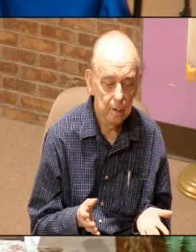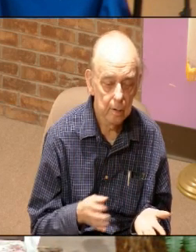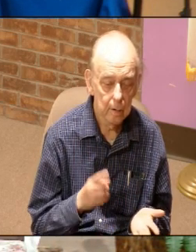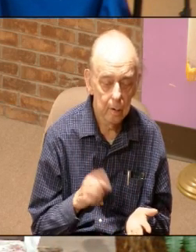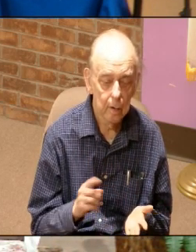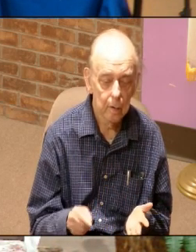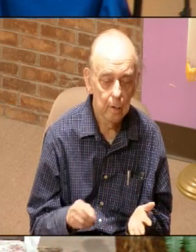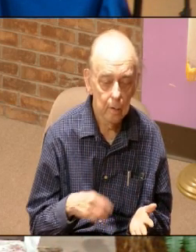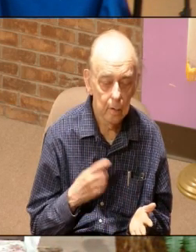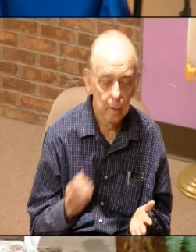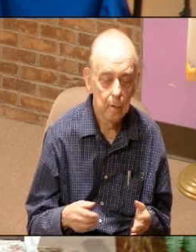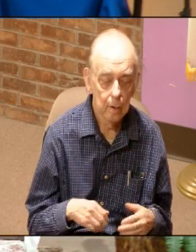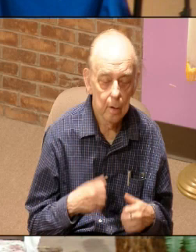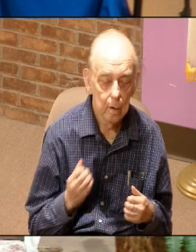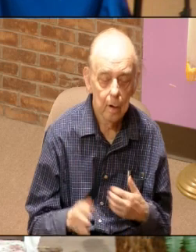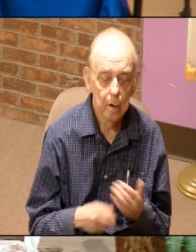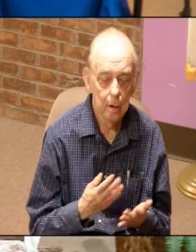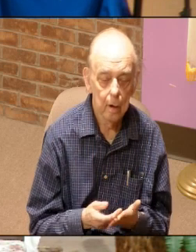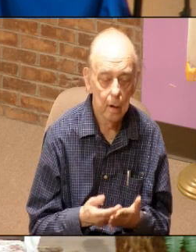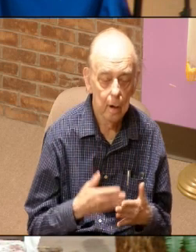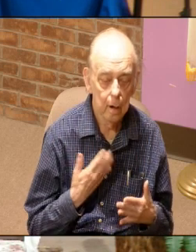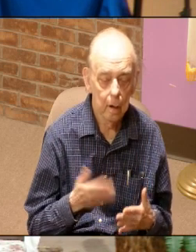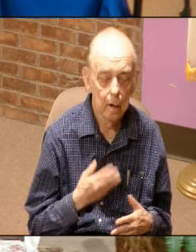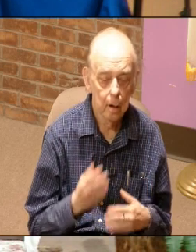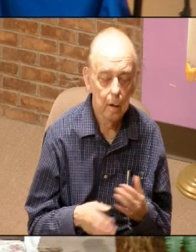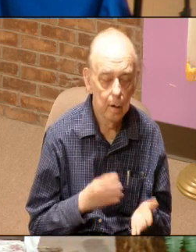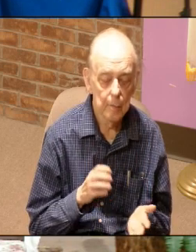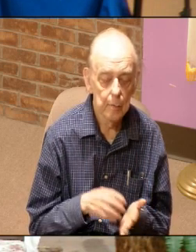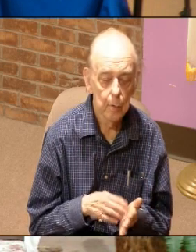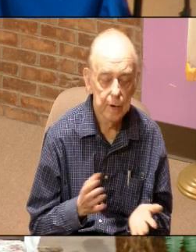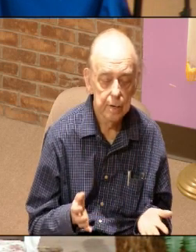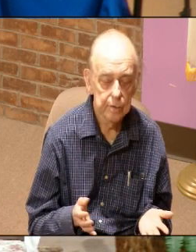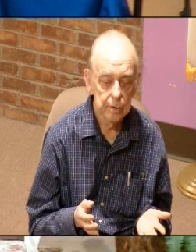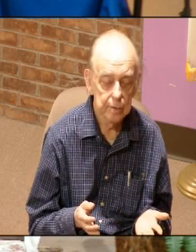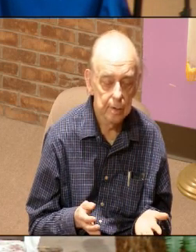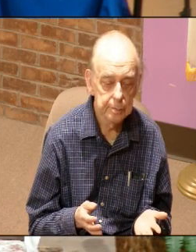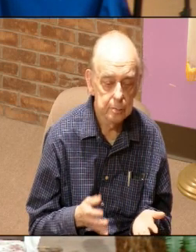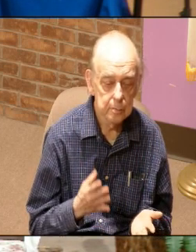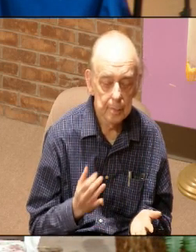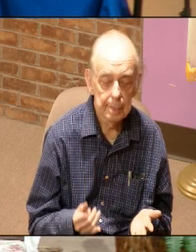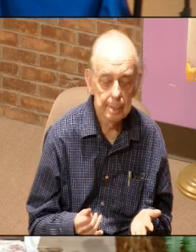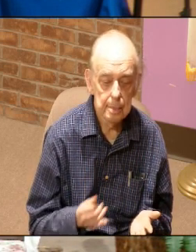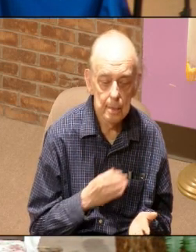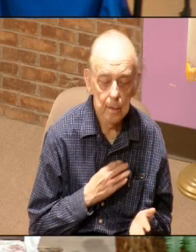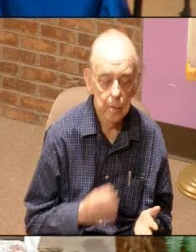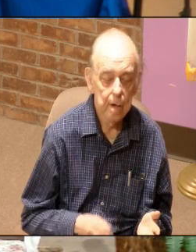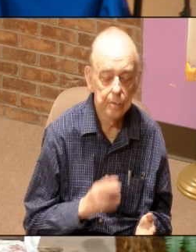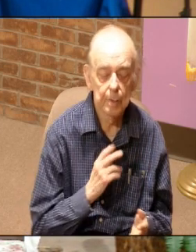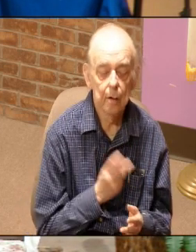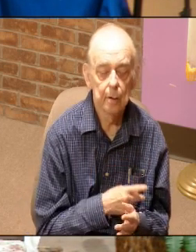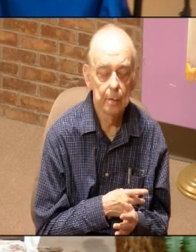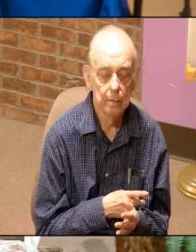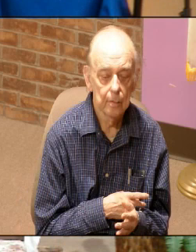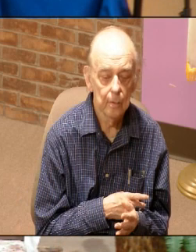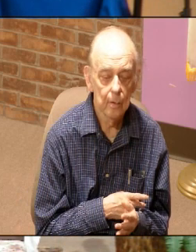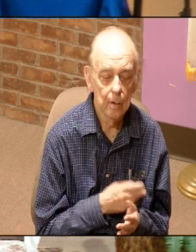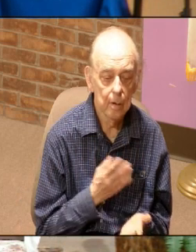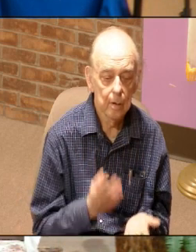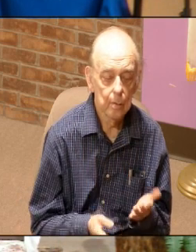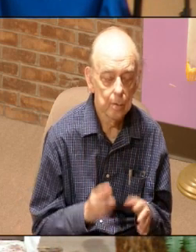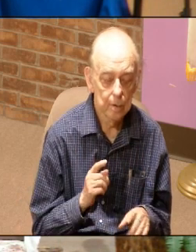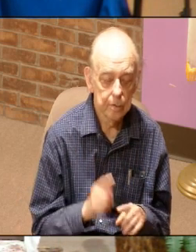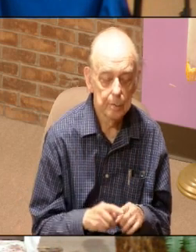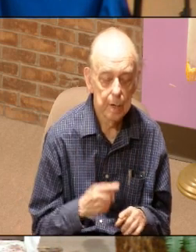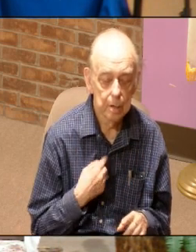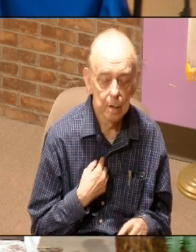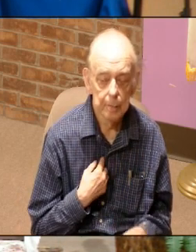Therefore, I will boast all the more gladly about my weaknesses so that Christ's power may rest on me.